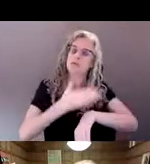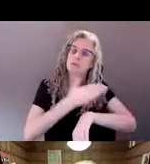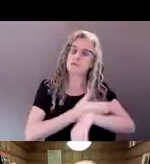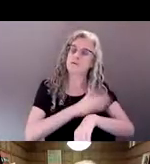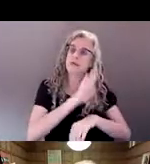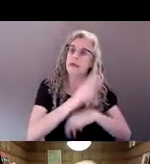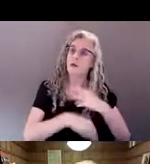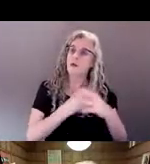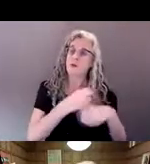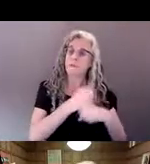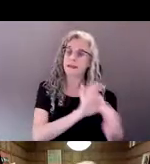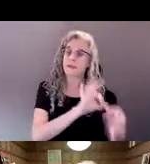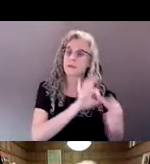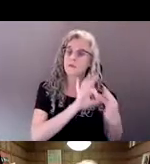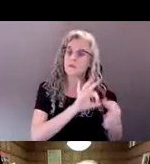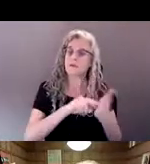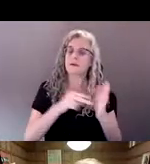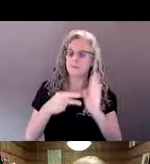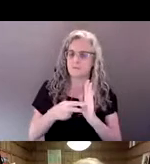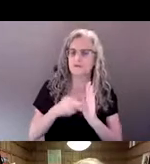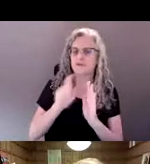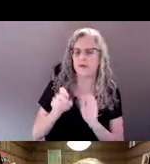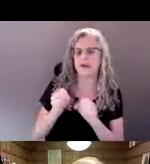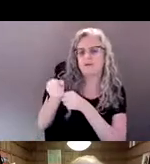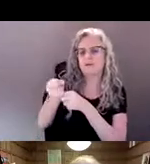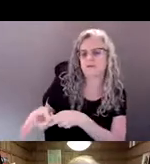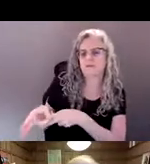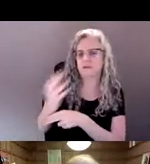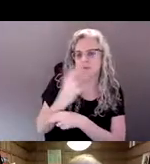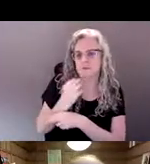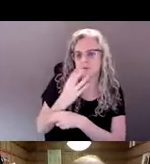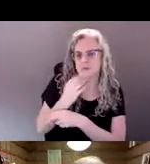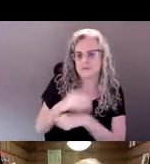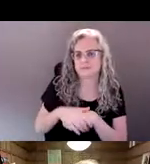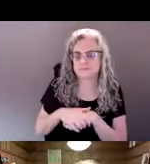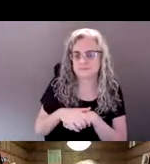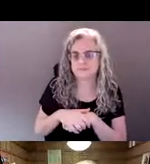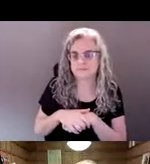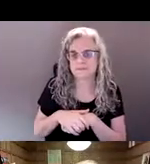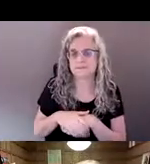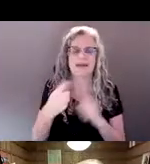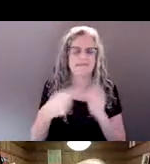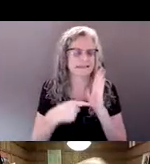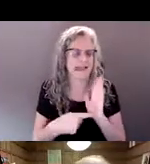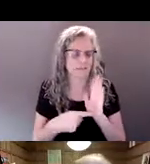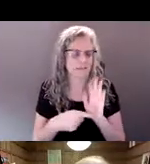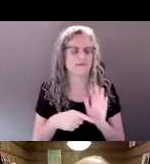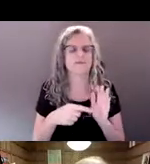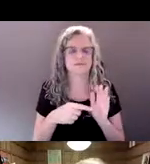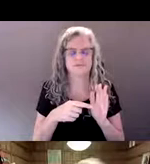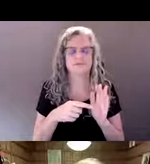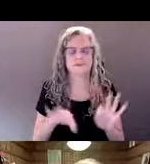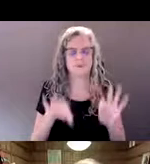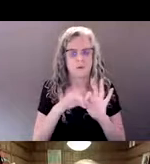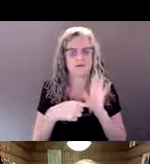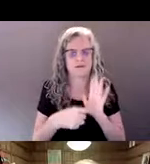world involved an overcoming of Judaism. Let me give you an example of great importance to the possibilities of